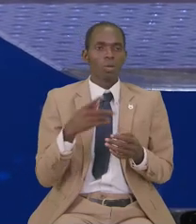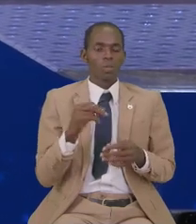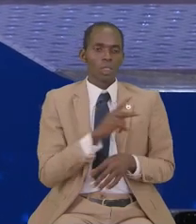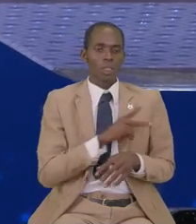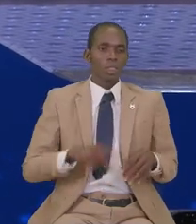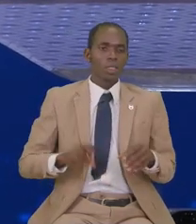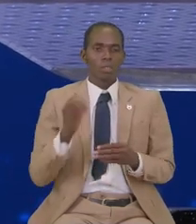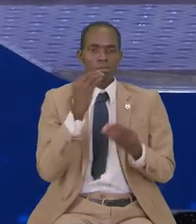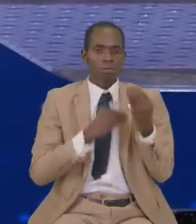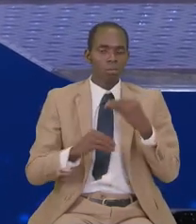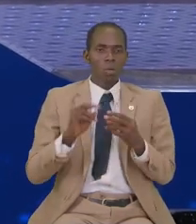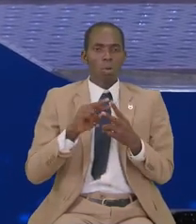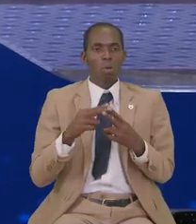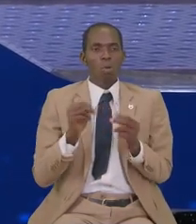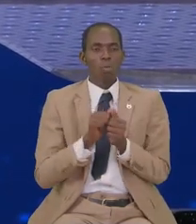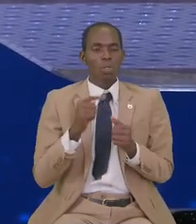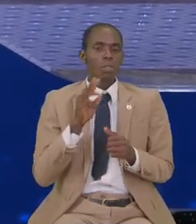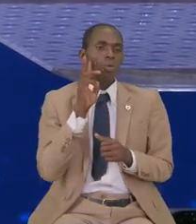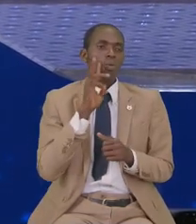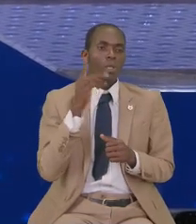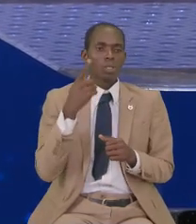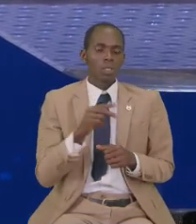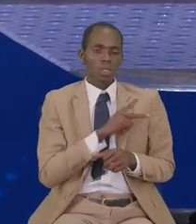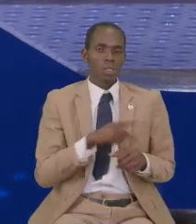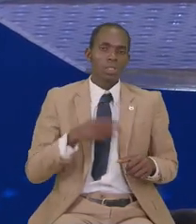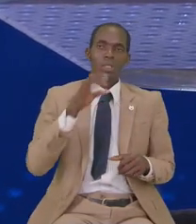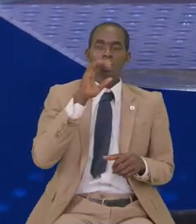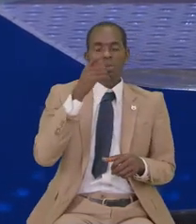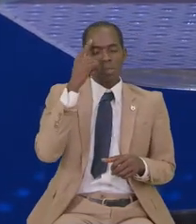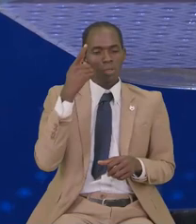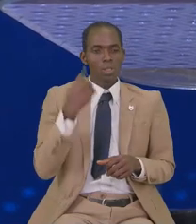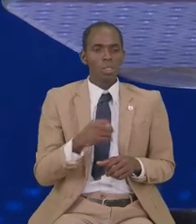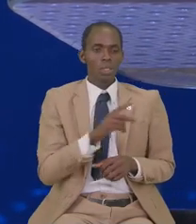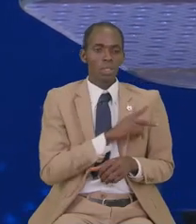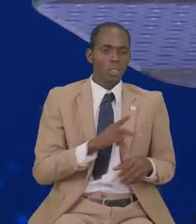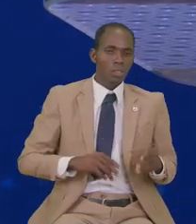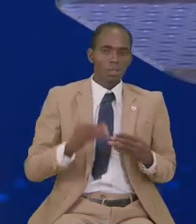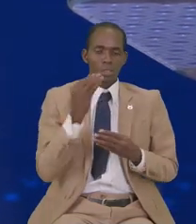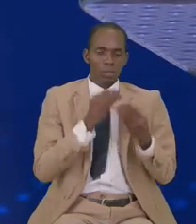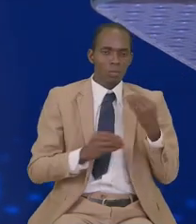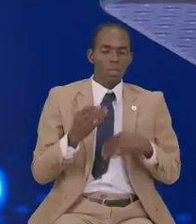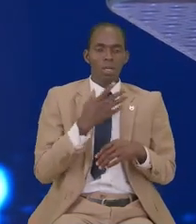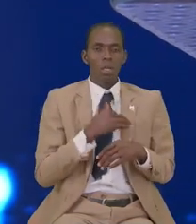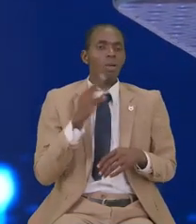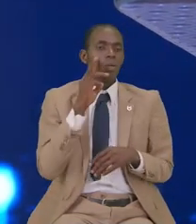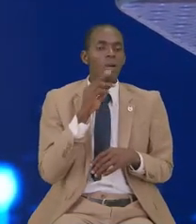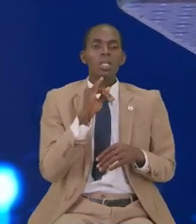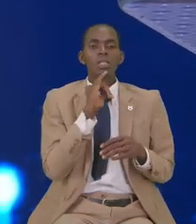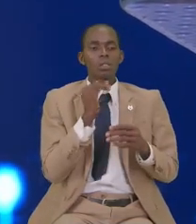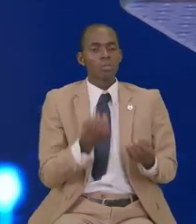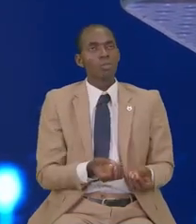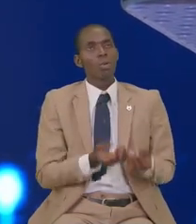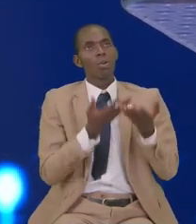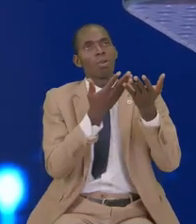with the wine which he drank. Why? The meat and the wine had been sacrificed to their idols.